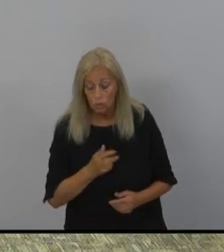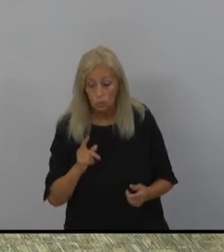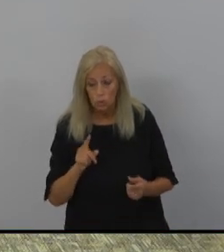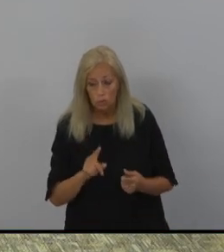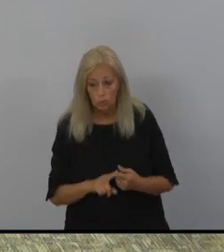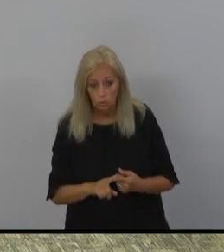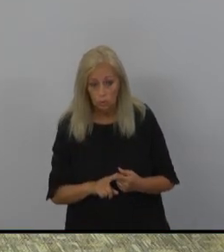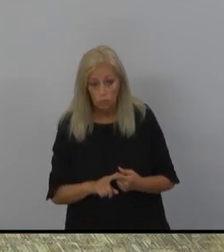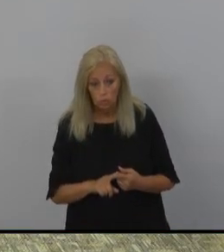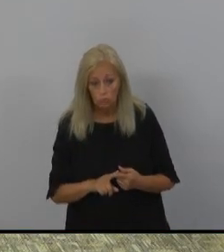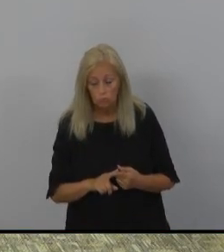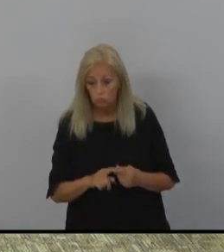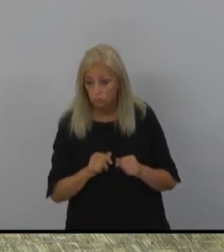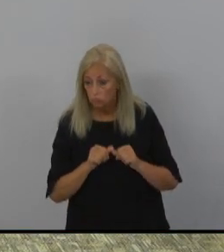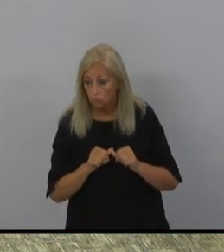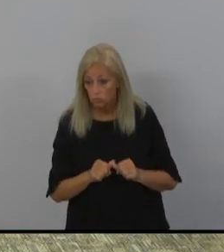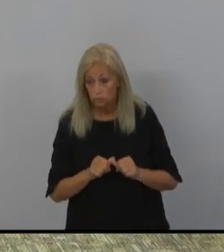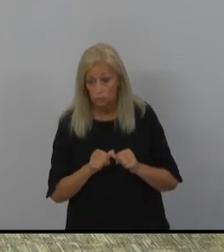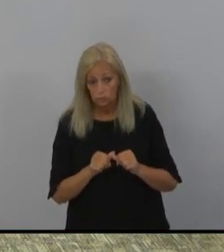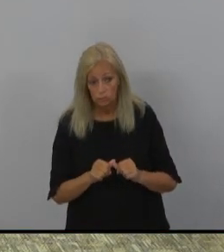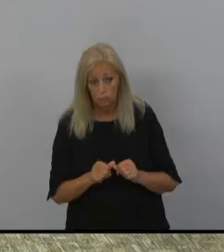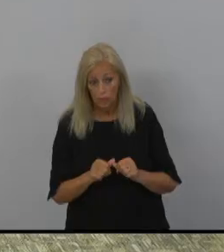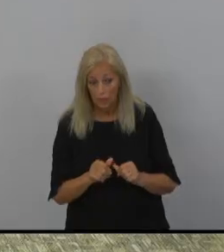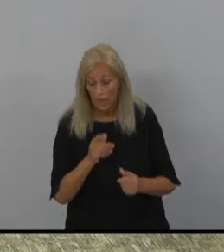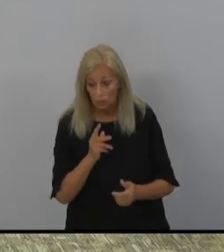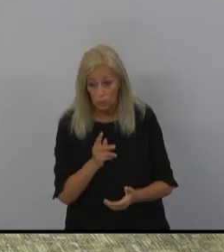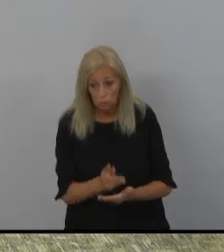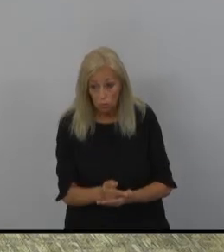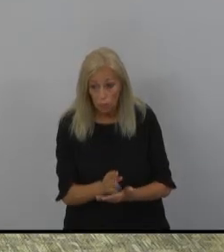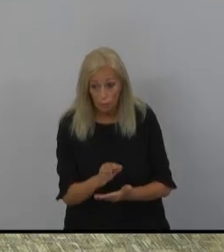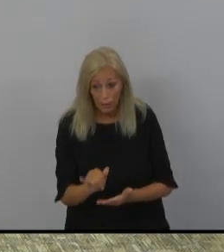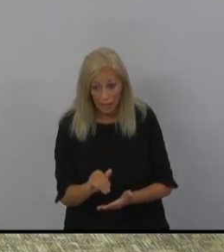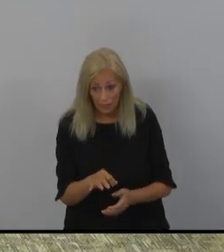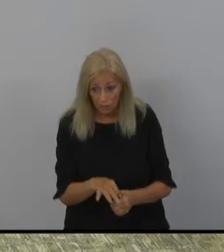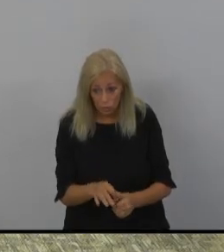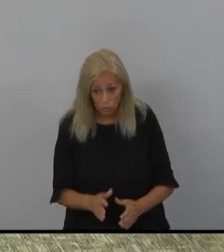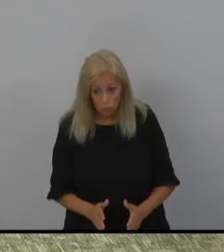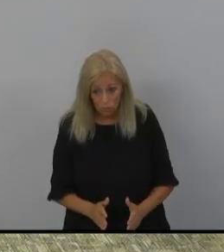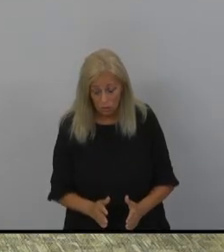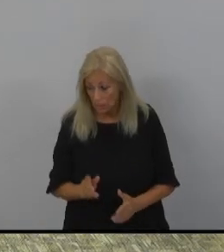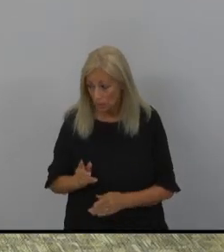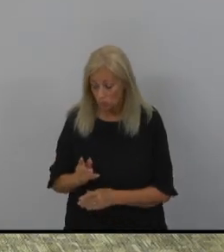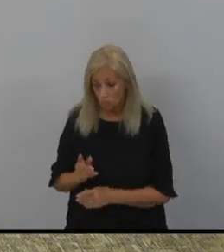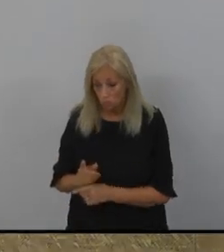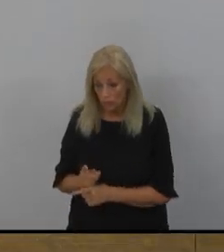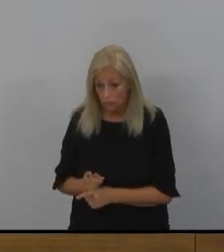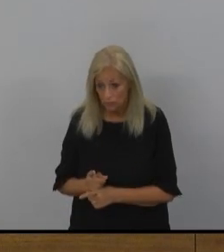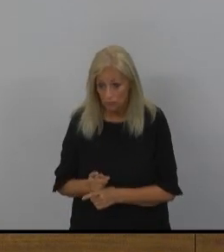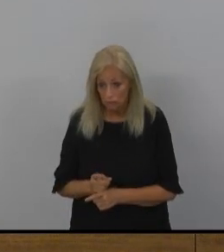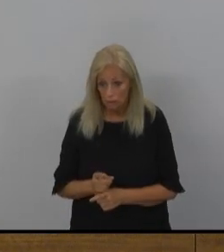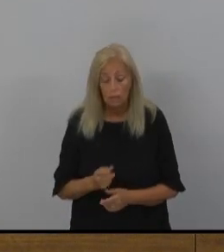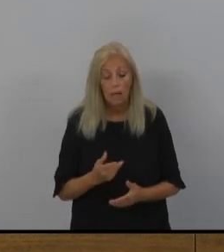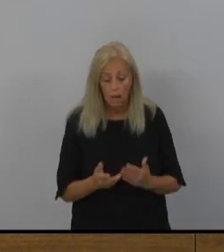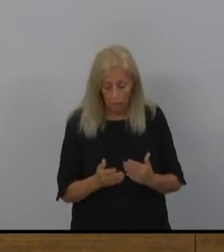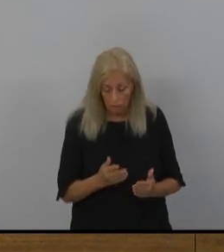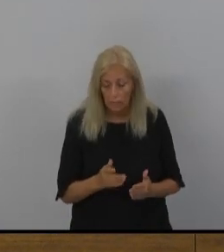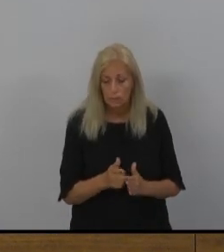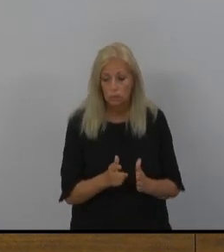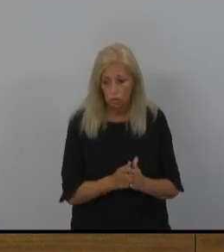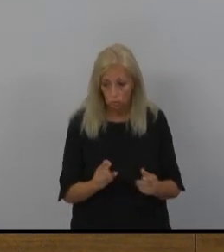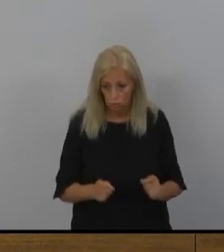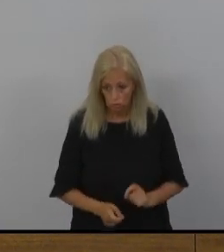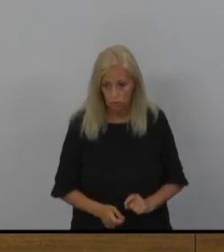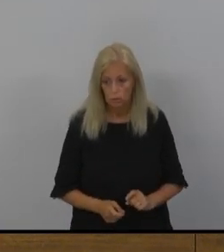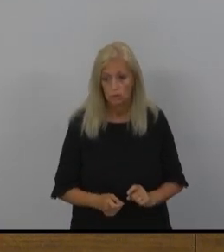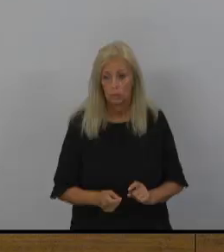to indefinitely, because they were approved by voters? Is that correct? So this isn't, Unless the law changes. unless, so